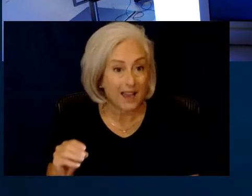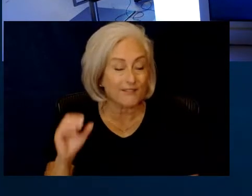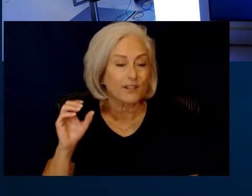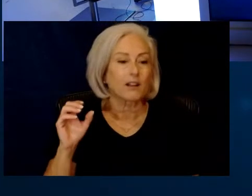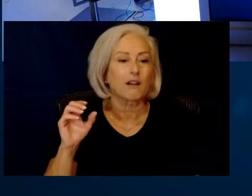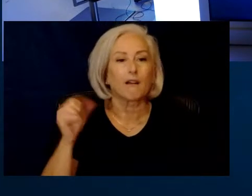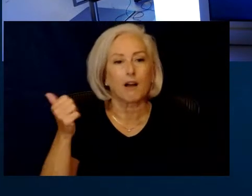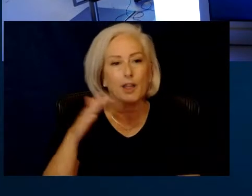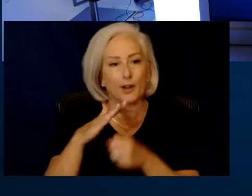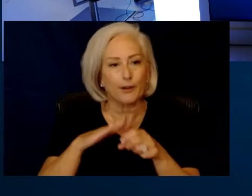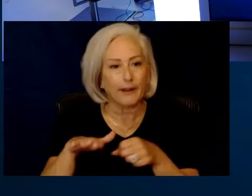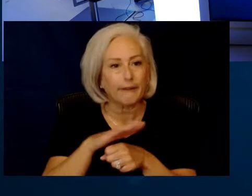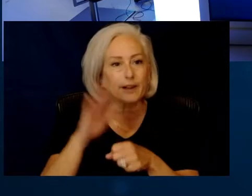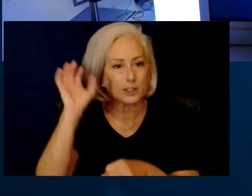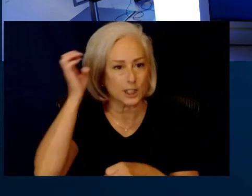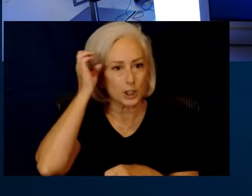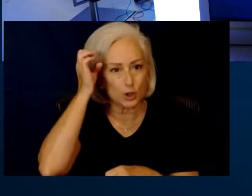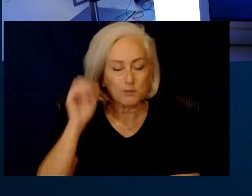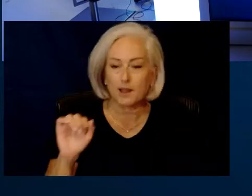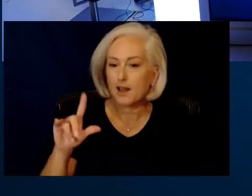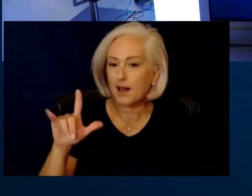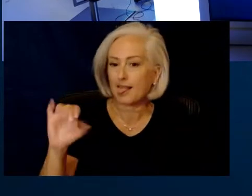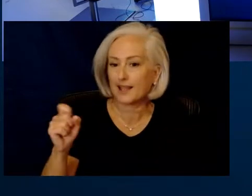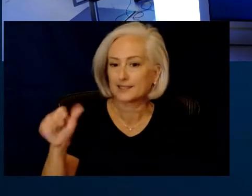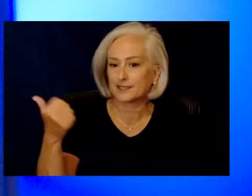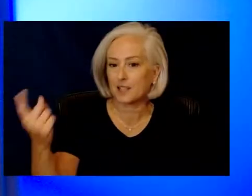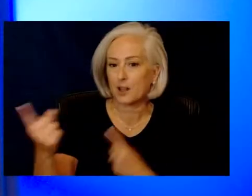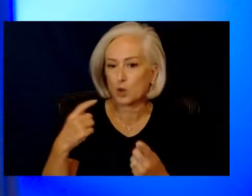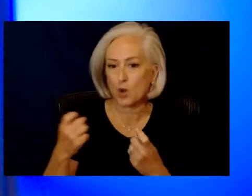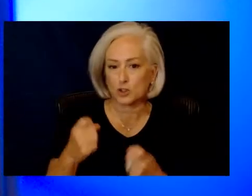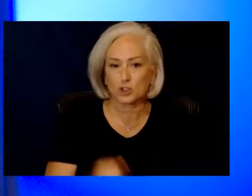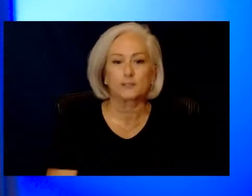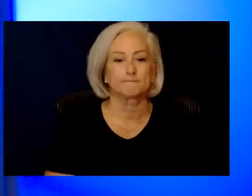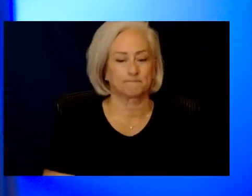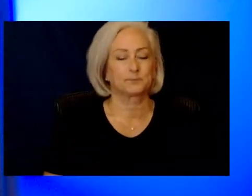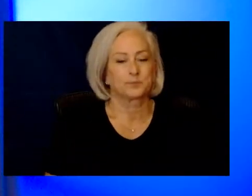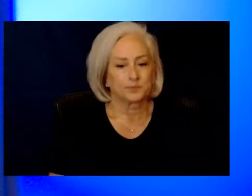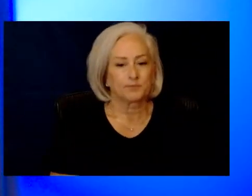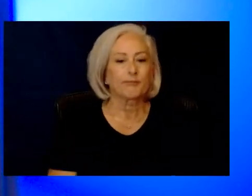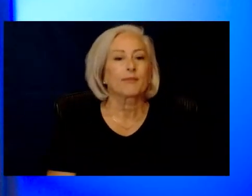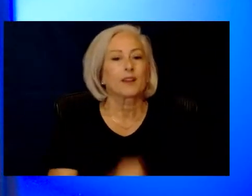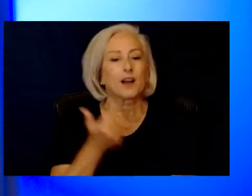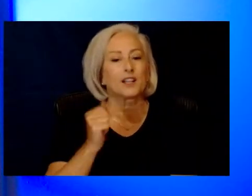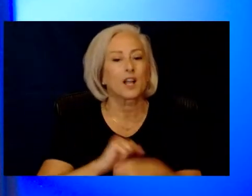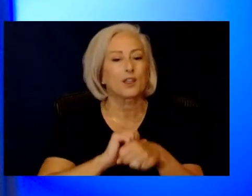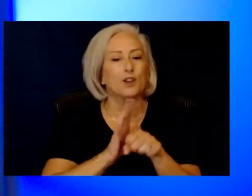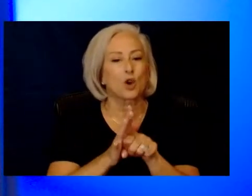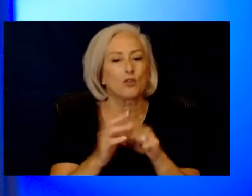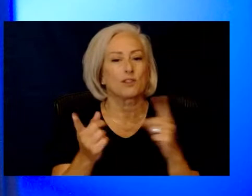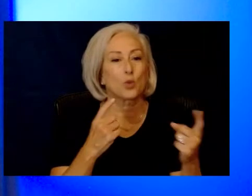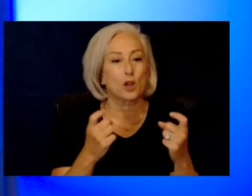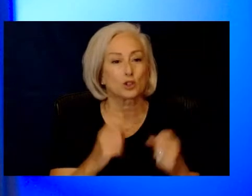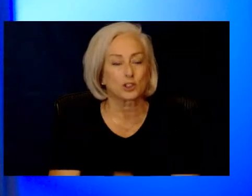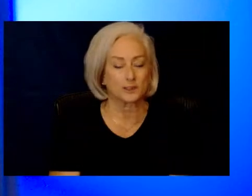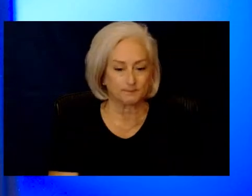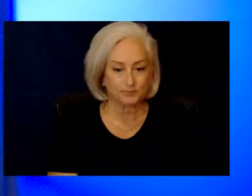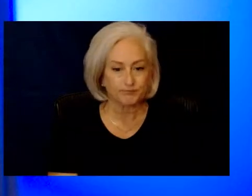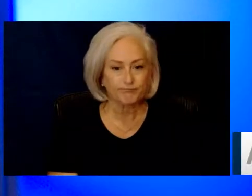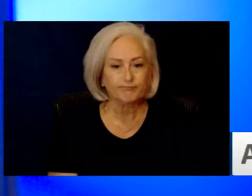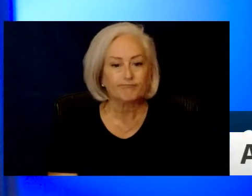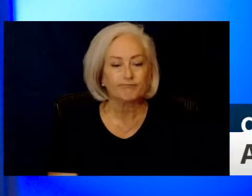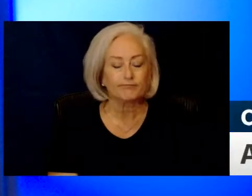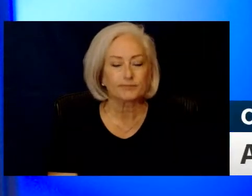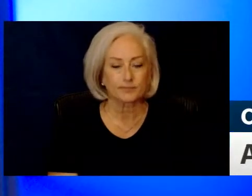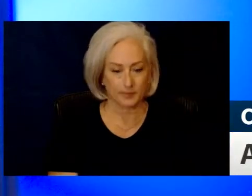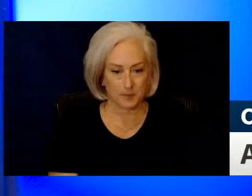significant surge. Alexis, I understand we may have another question. Another COVID question, so we're going to keep Doc Hawk here for this one. Someone wrote to us on one of our, I believe